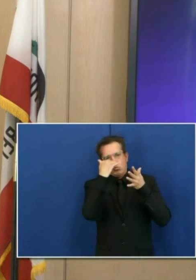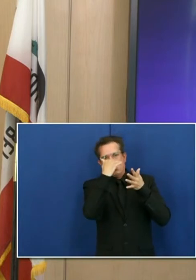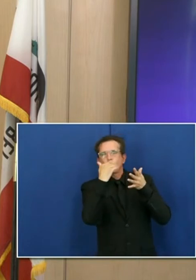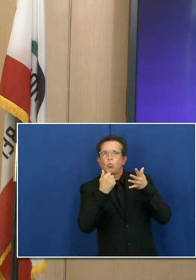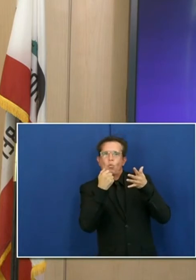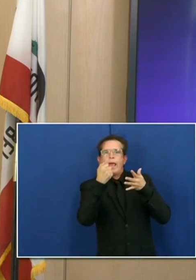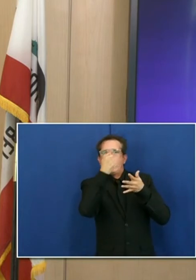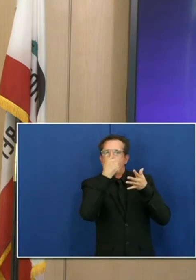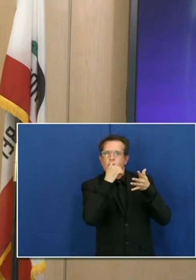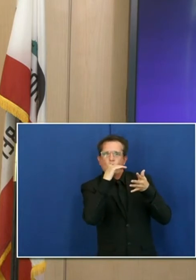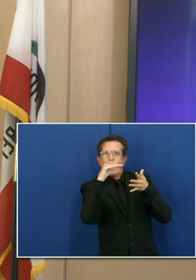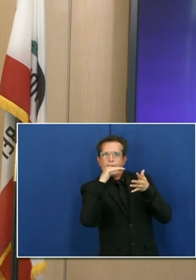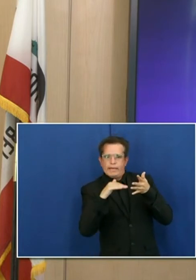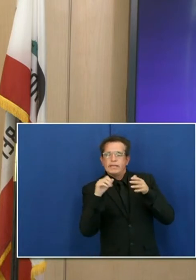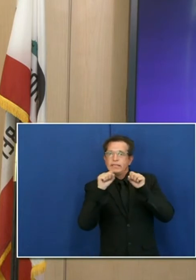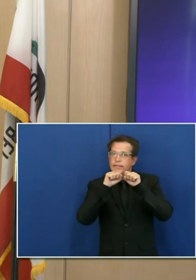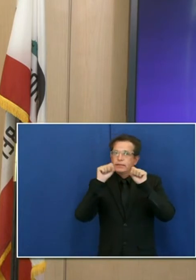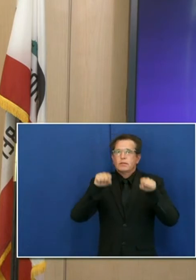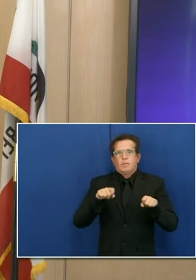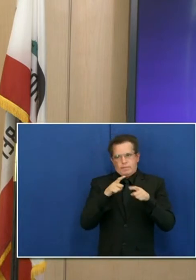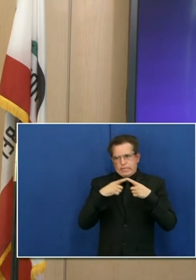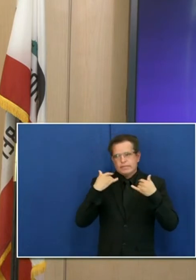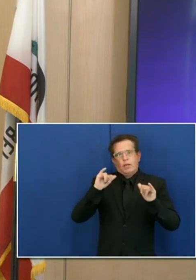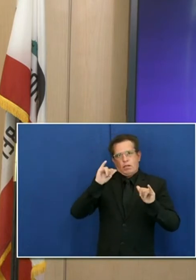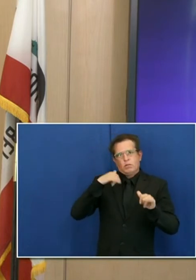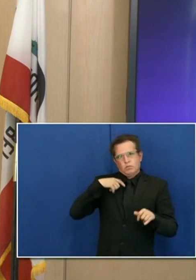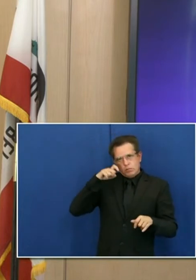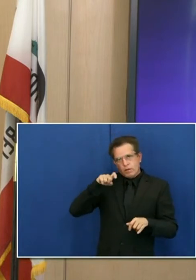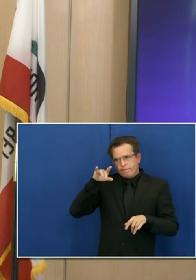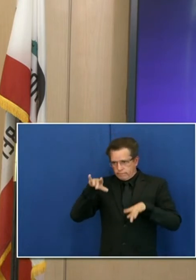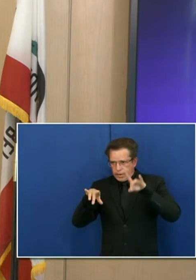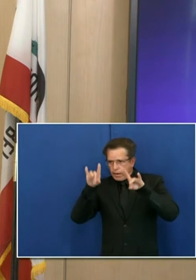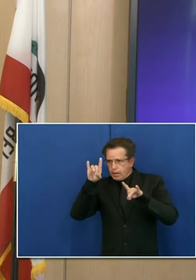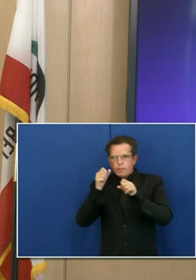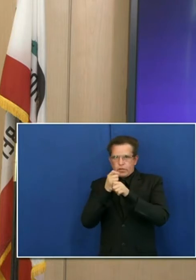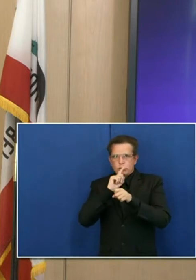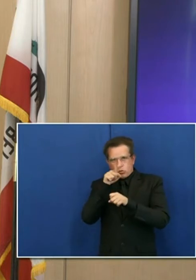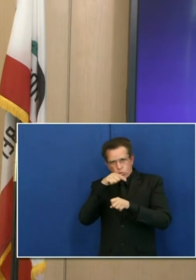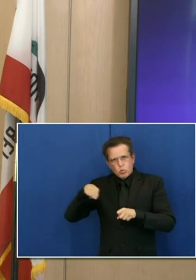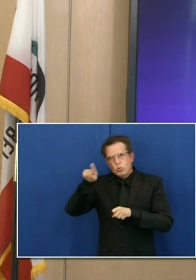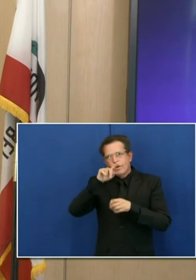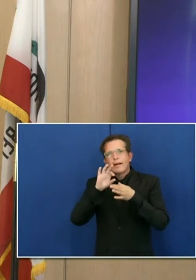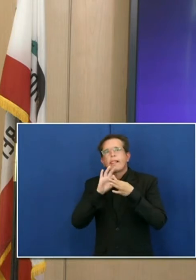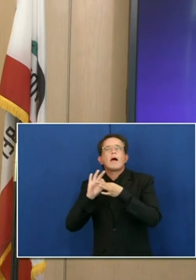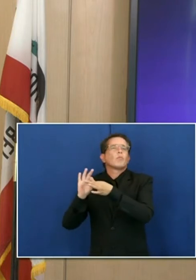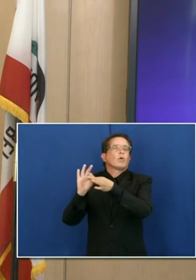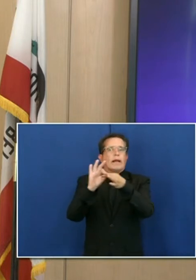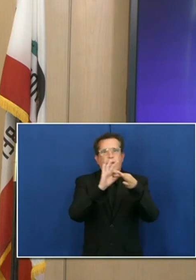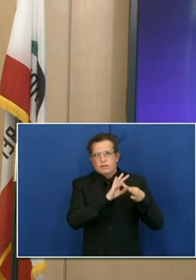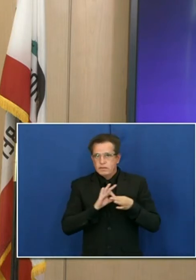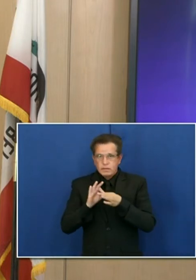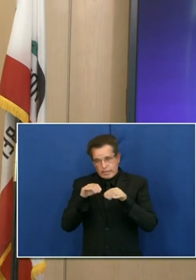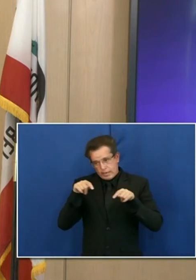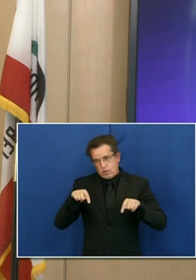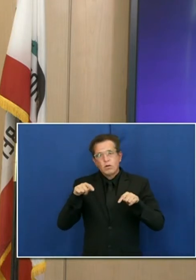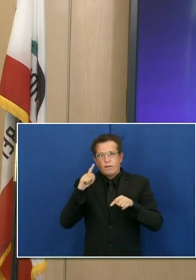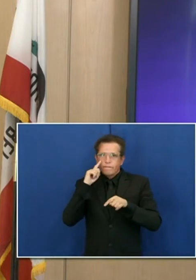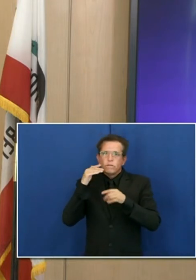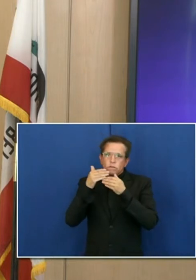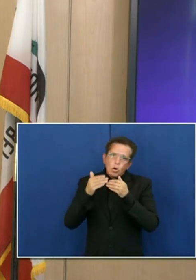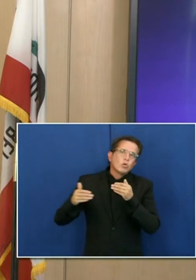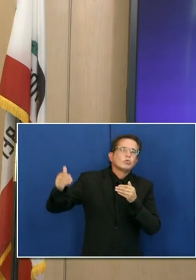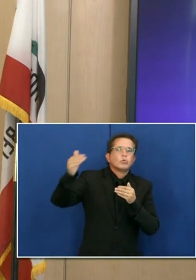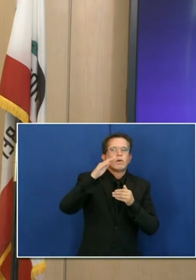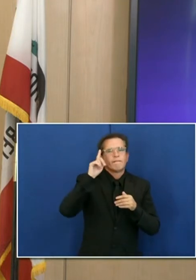type system, there is some work left to do to make sure we have a collaborative and coordinated region in terms of moving forward in